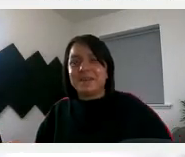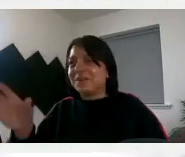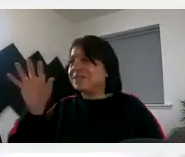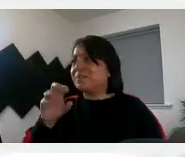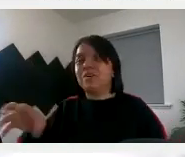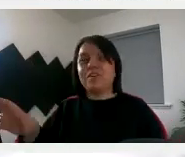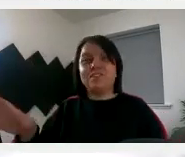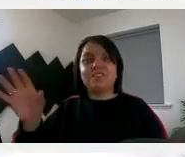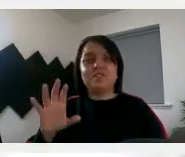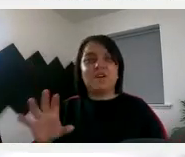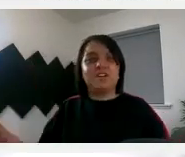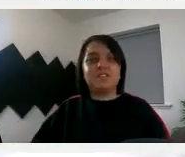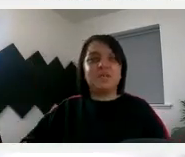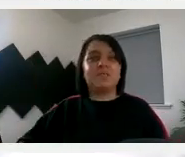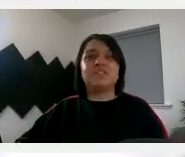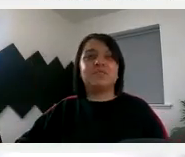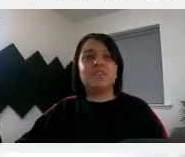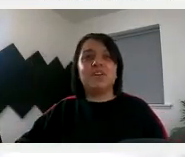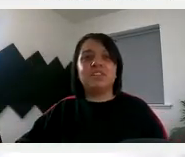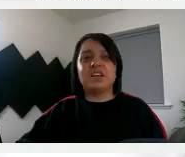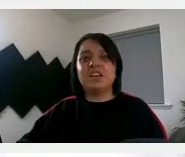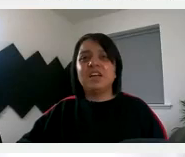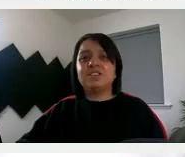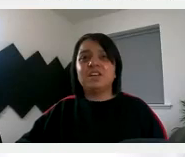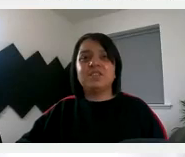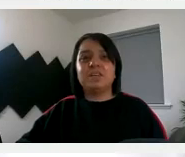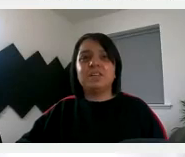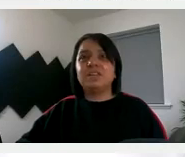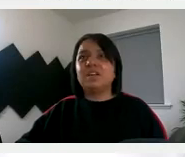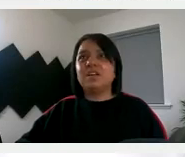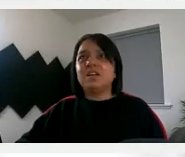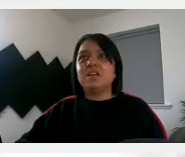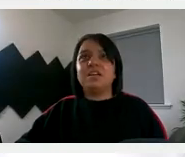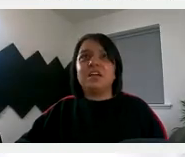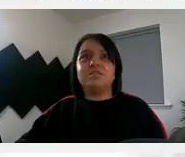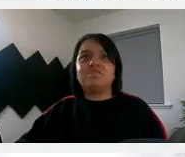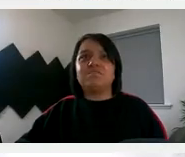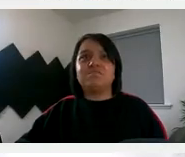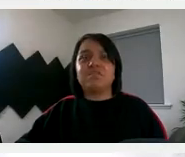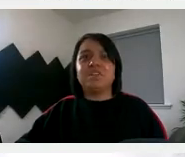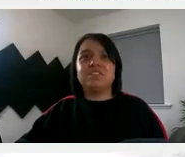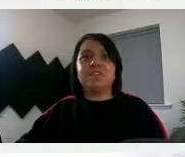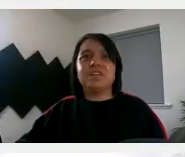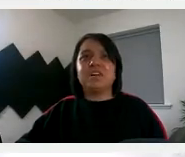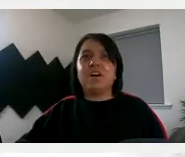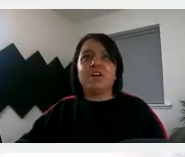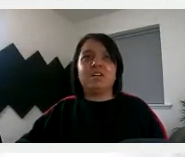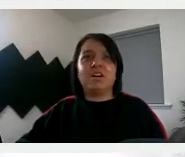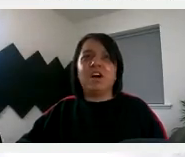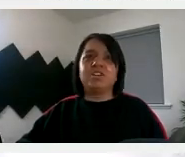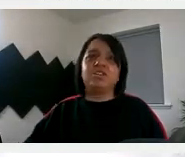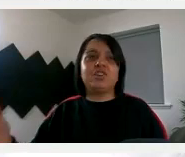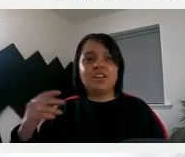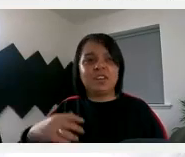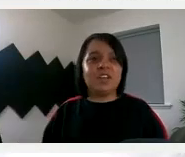No, so bugger off is just kind of similar, but just nicer. So if somebody's like doing something like, oh, like